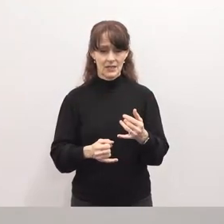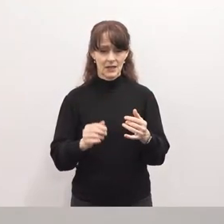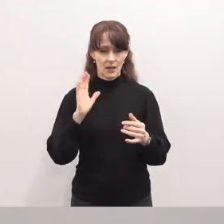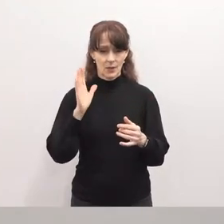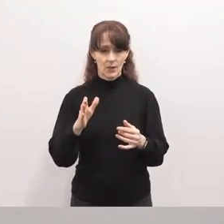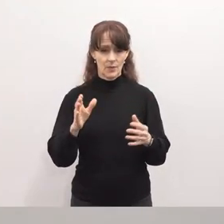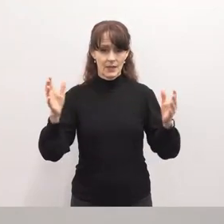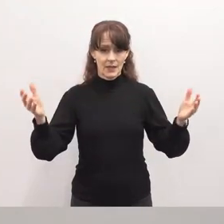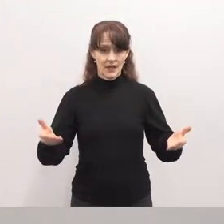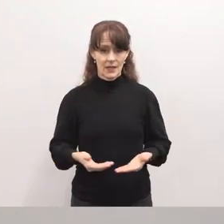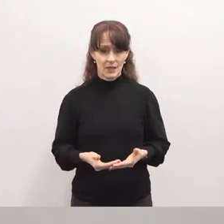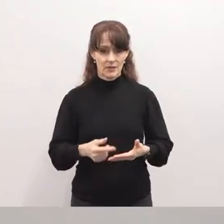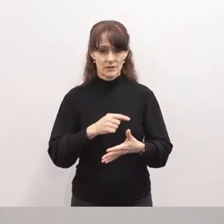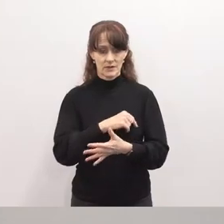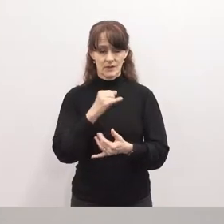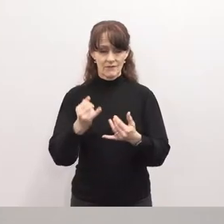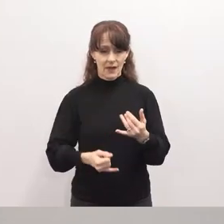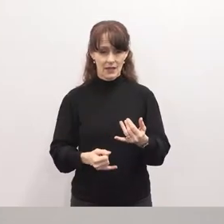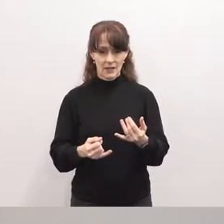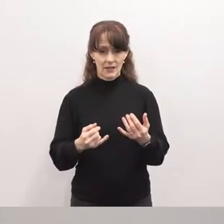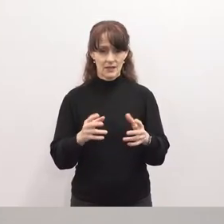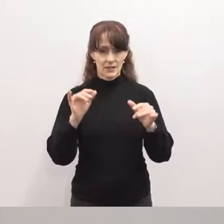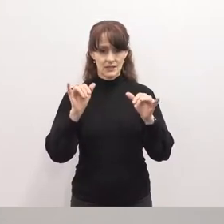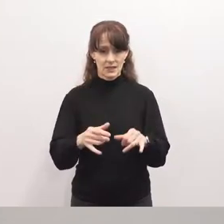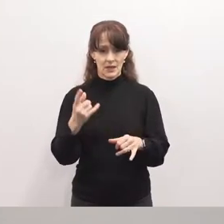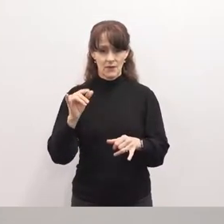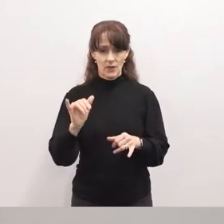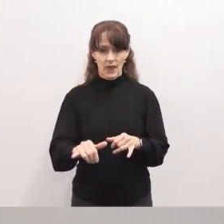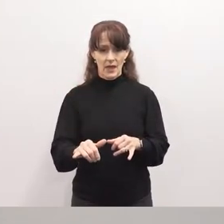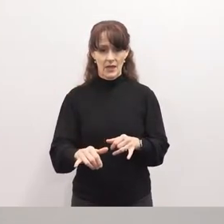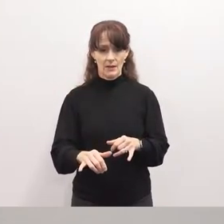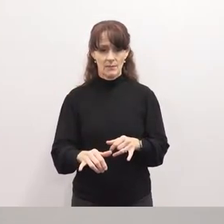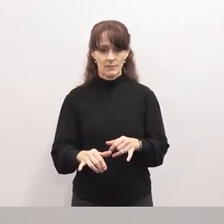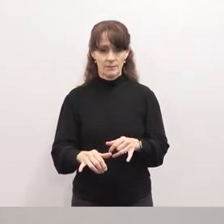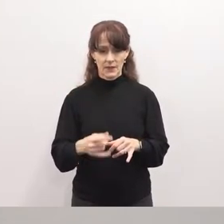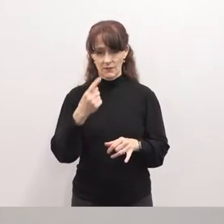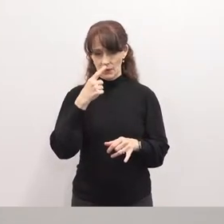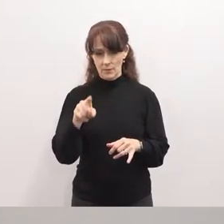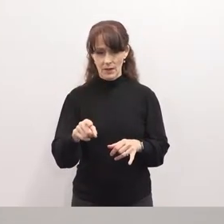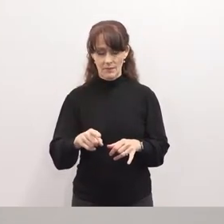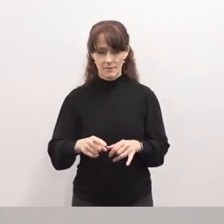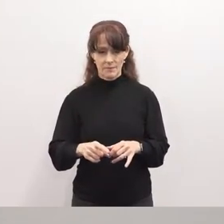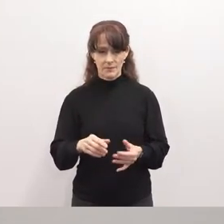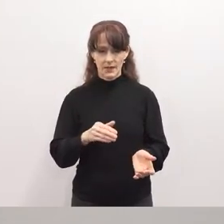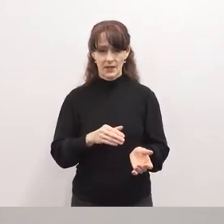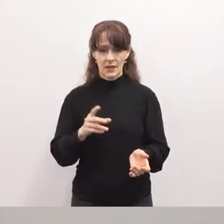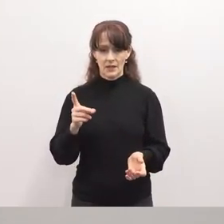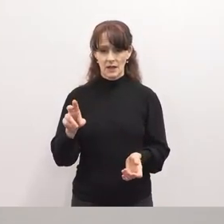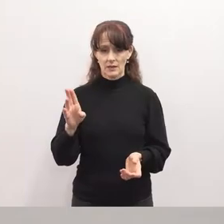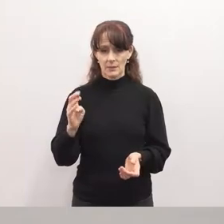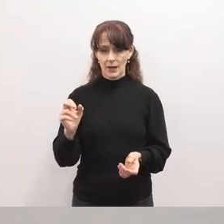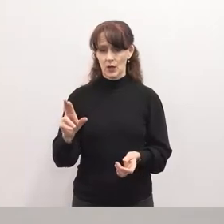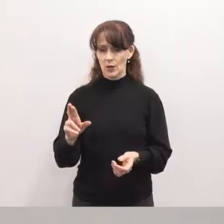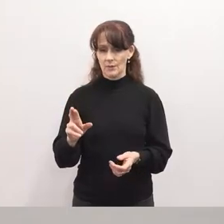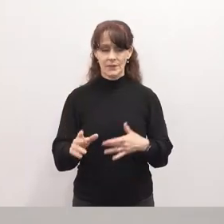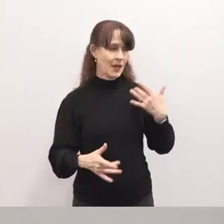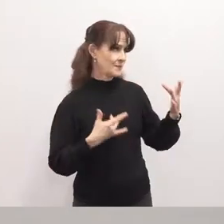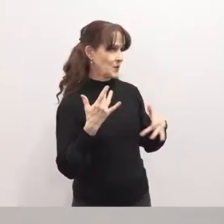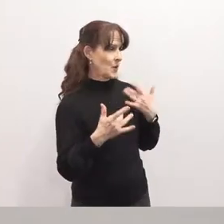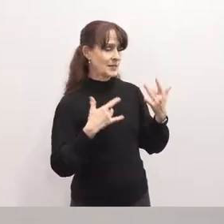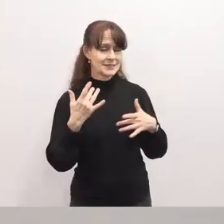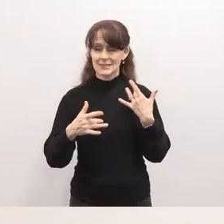to be introducing those finalists tonight. So we'd like you to stay for that, if you wouldn't mind. So Dr. Baker? Yes. Well, I am so